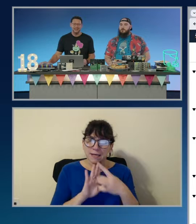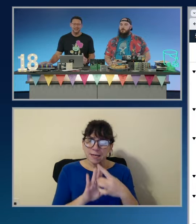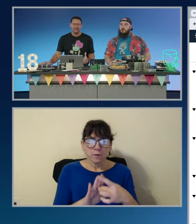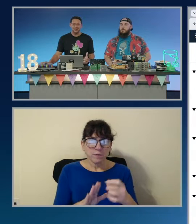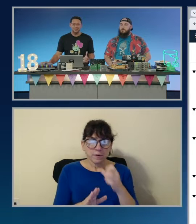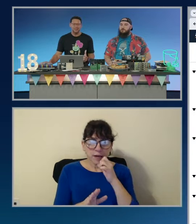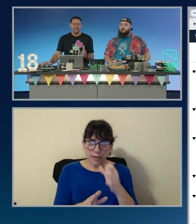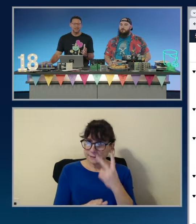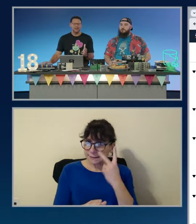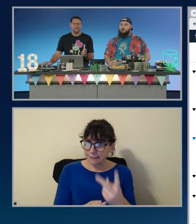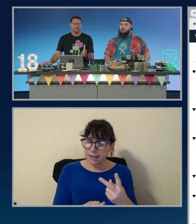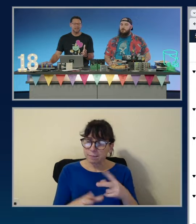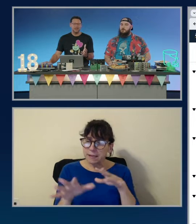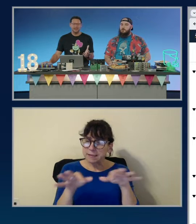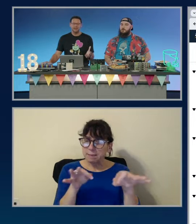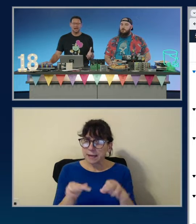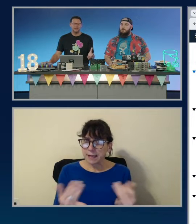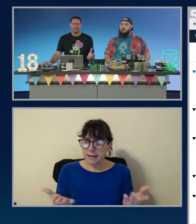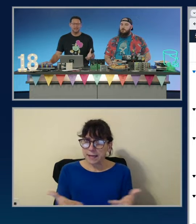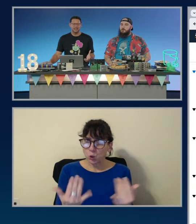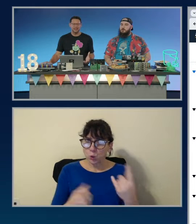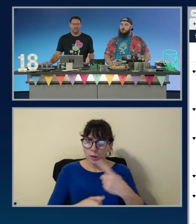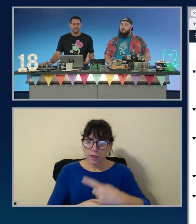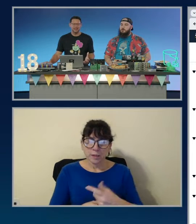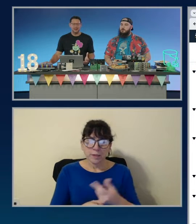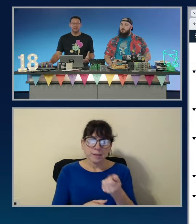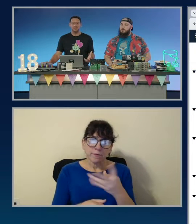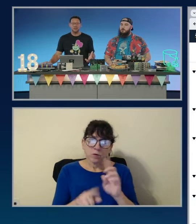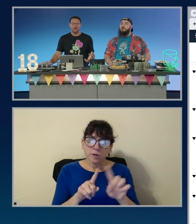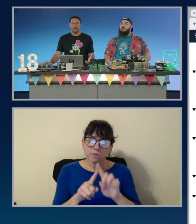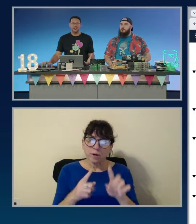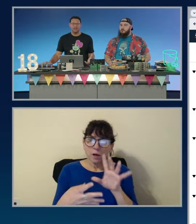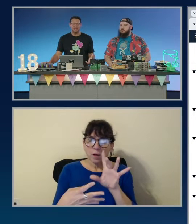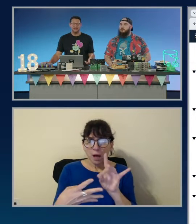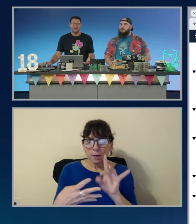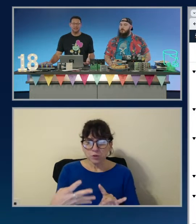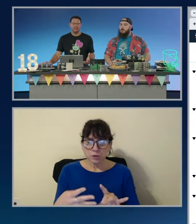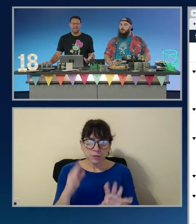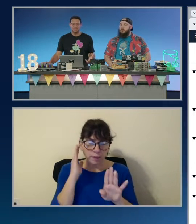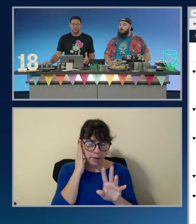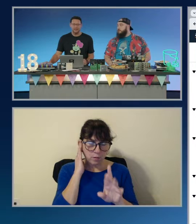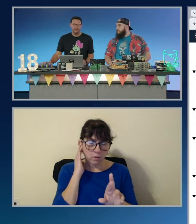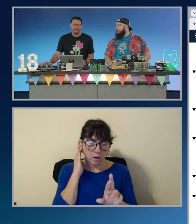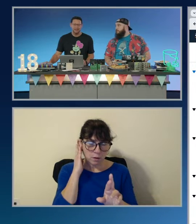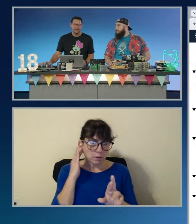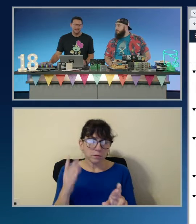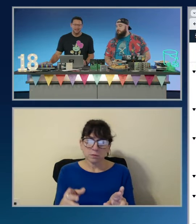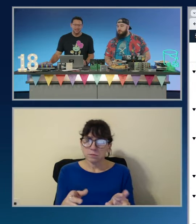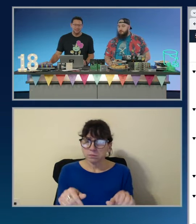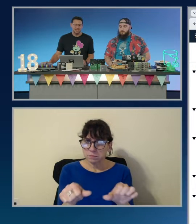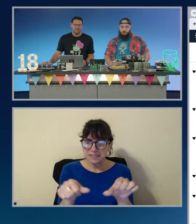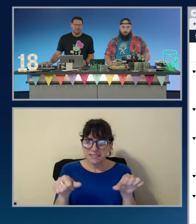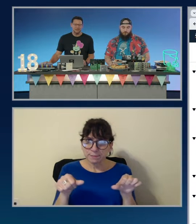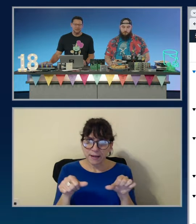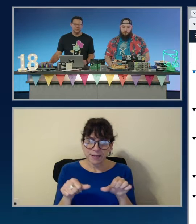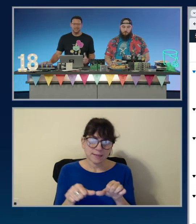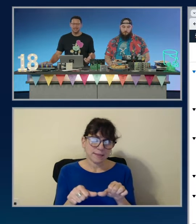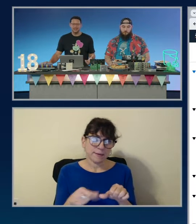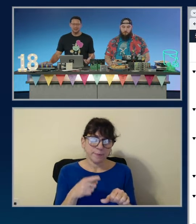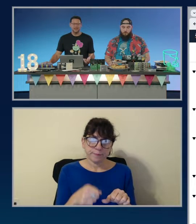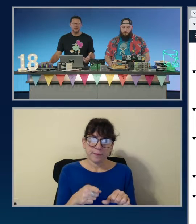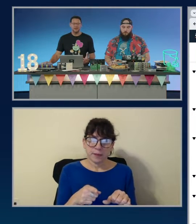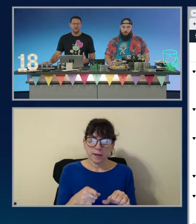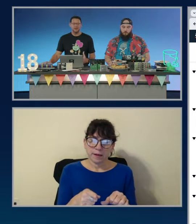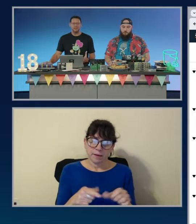today. There's a couple different options within the Amazon Bedrock space in the landing page here. In the management console, you can see